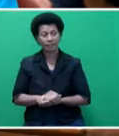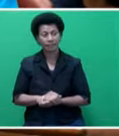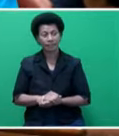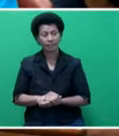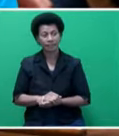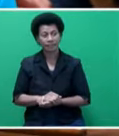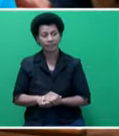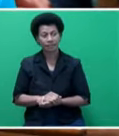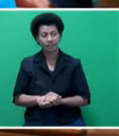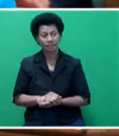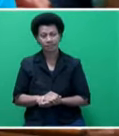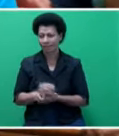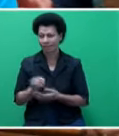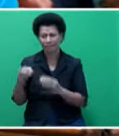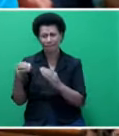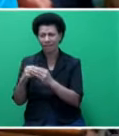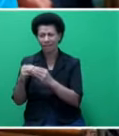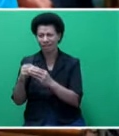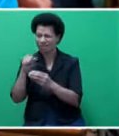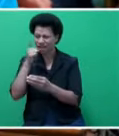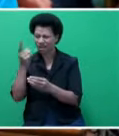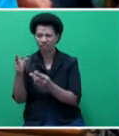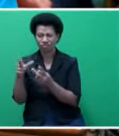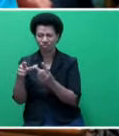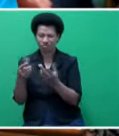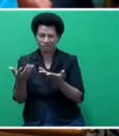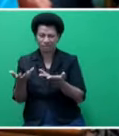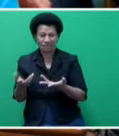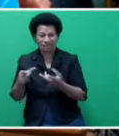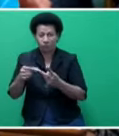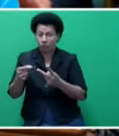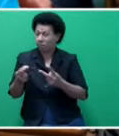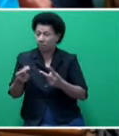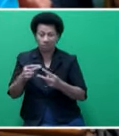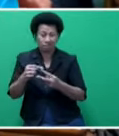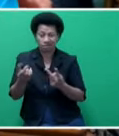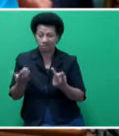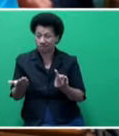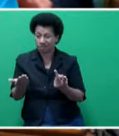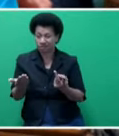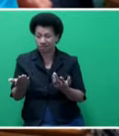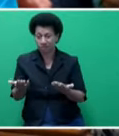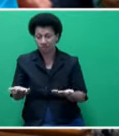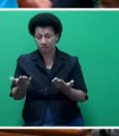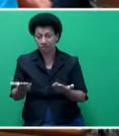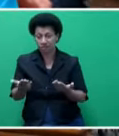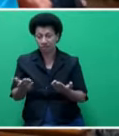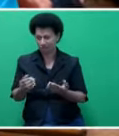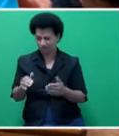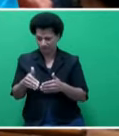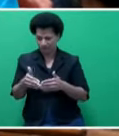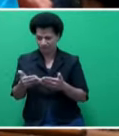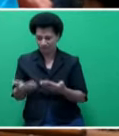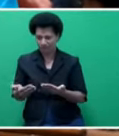have really no choice, because if they do go into a situation where